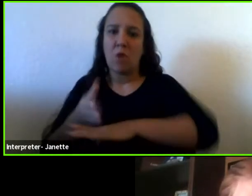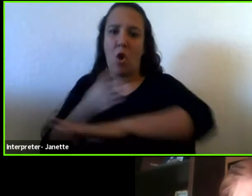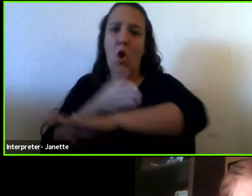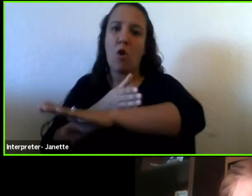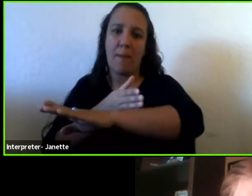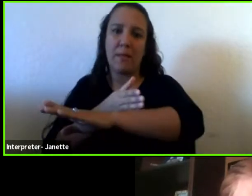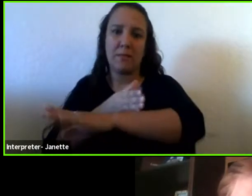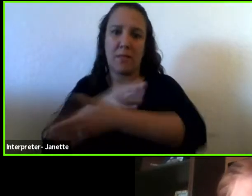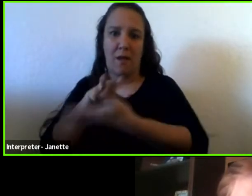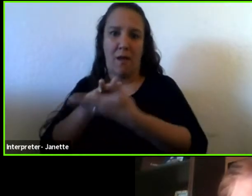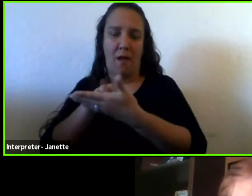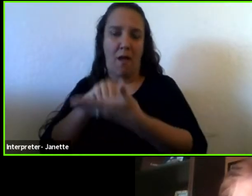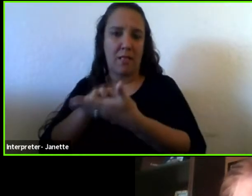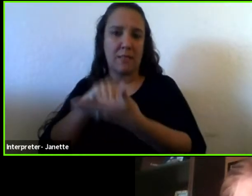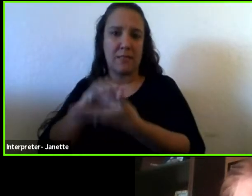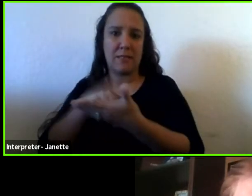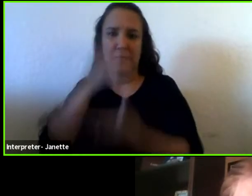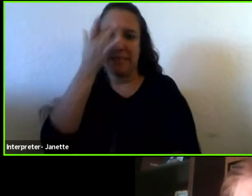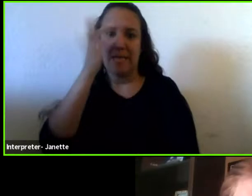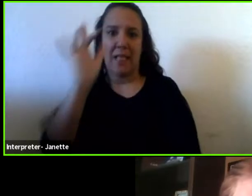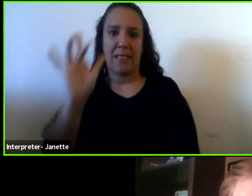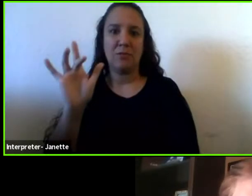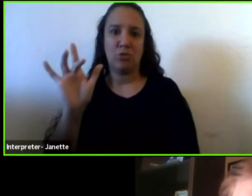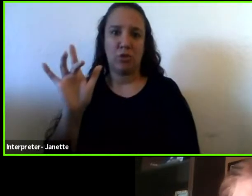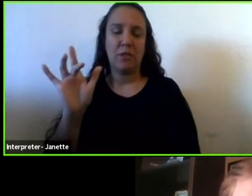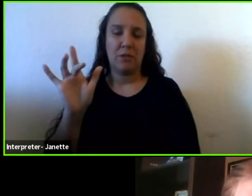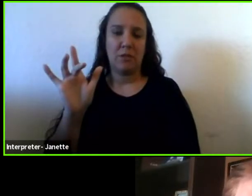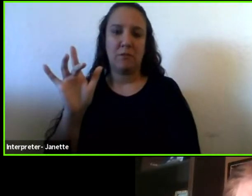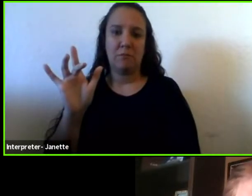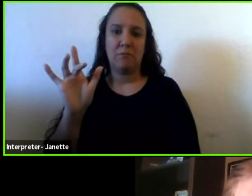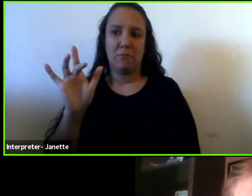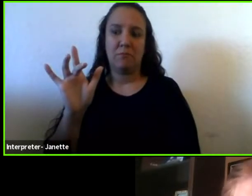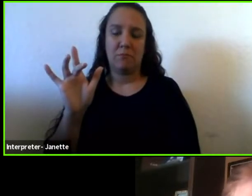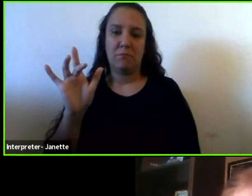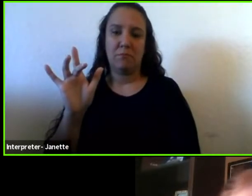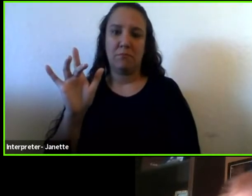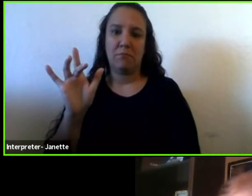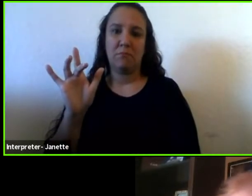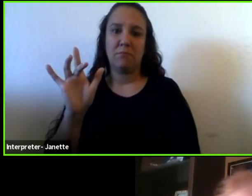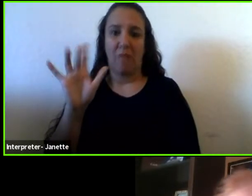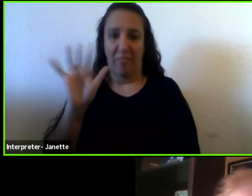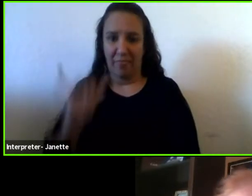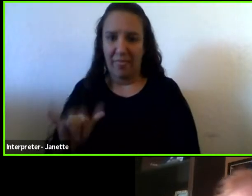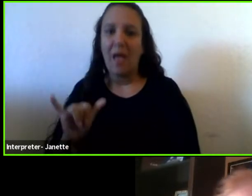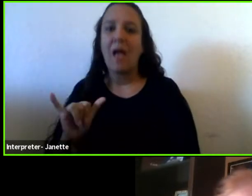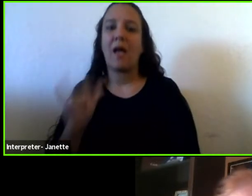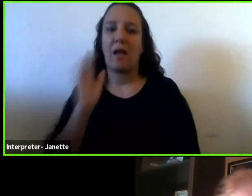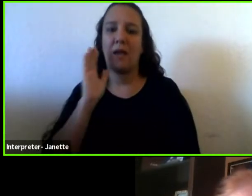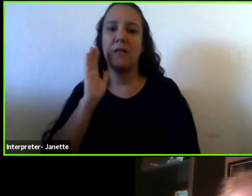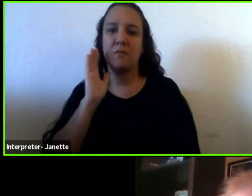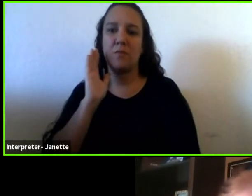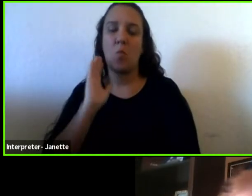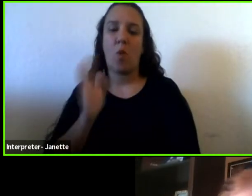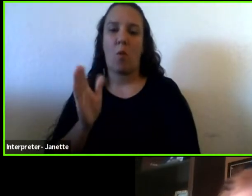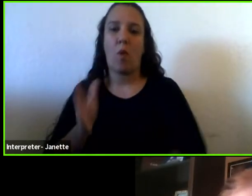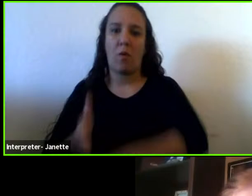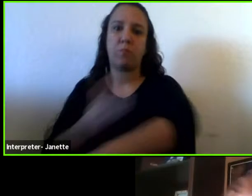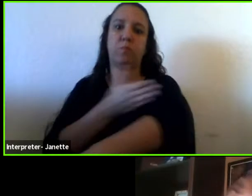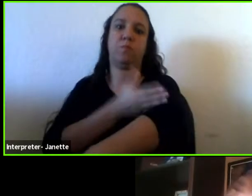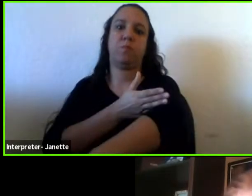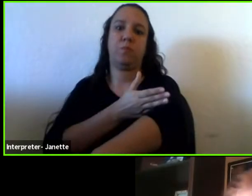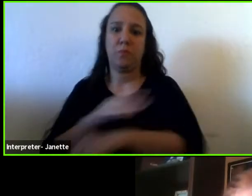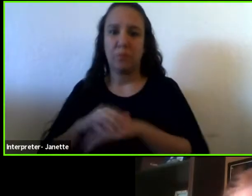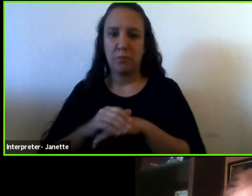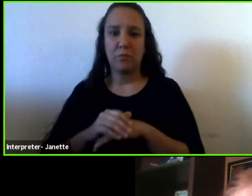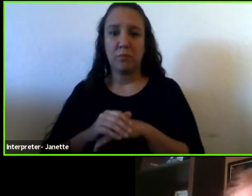intelligence, it really is about, you know, bringing that highest value of opportunities. And there are so many tools,